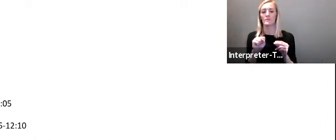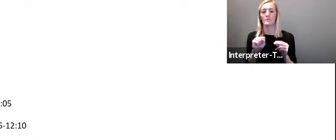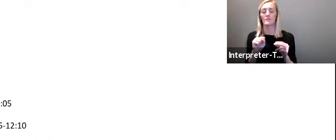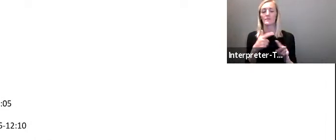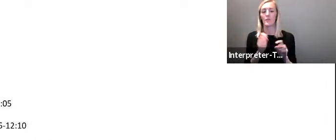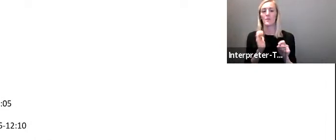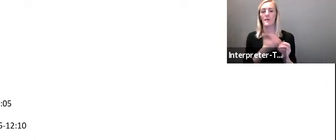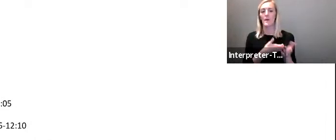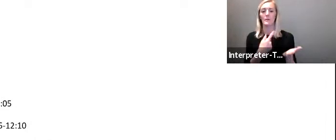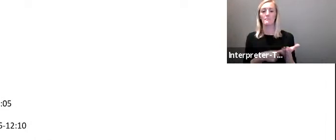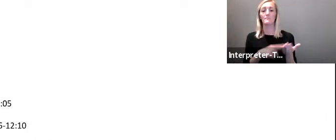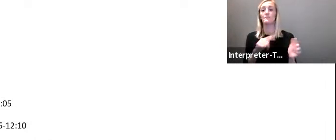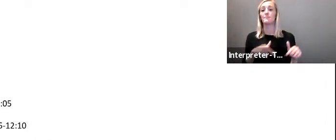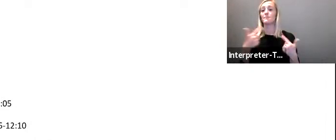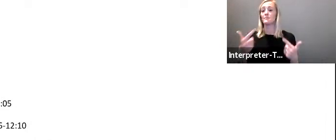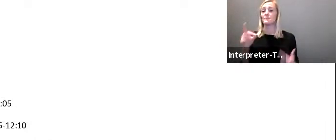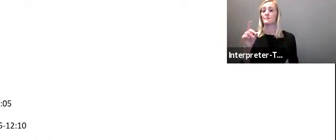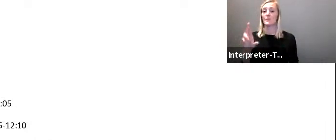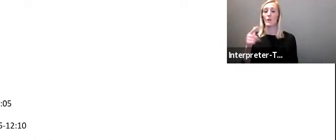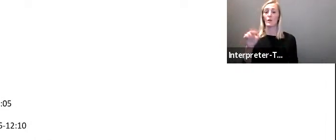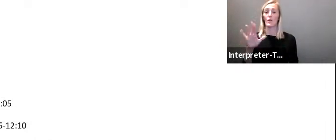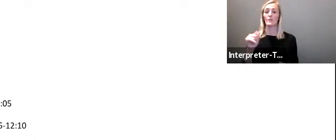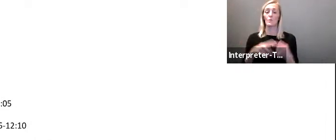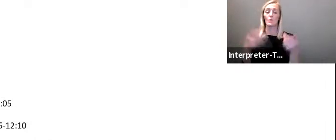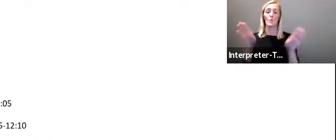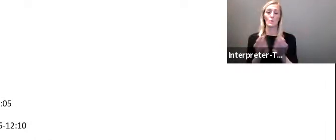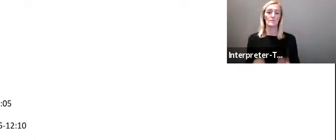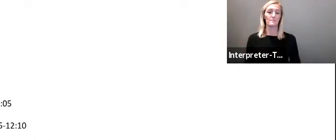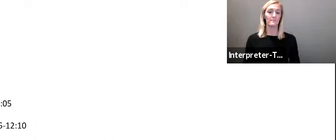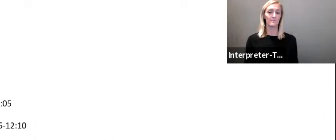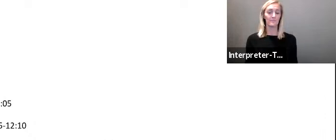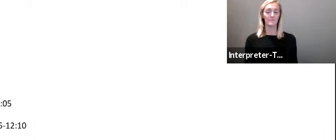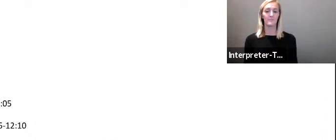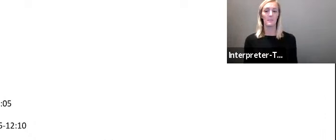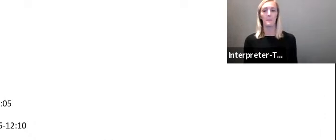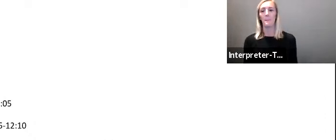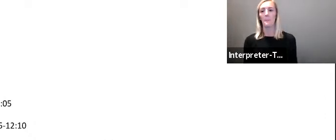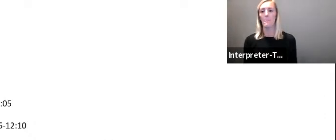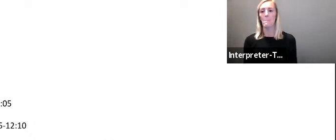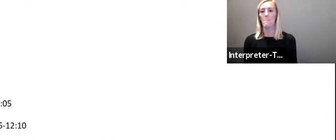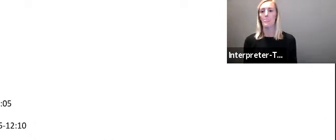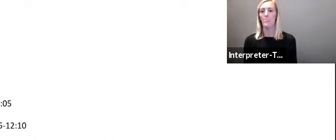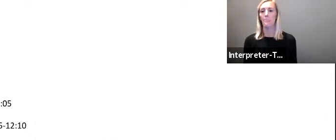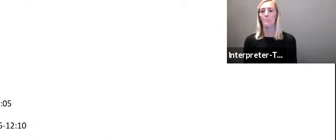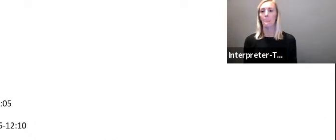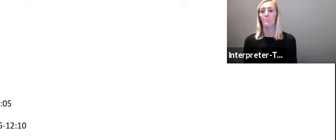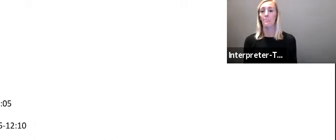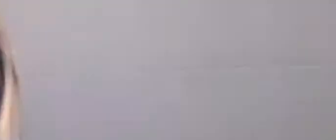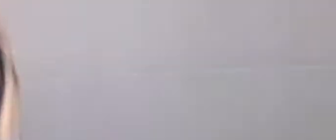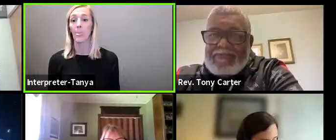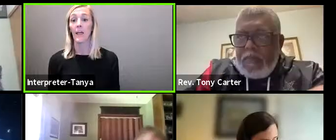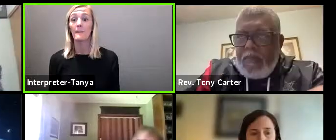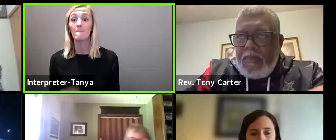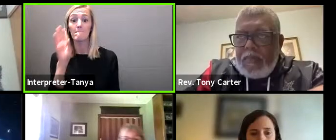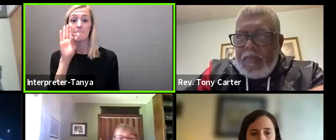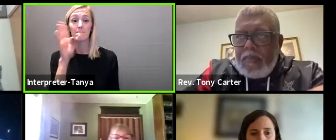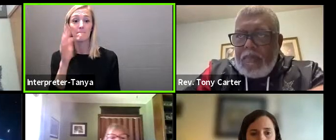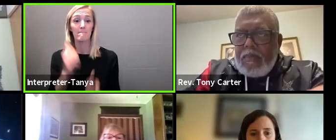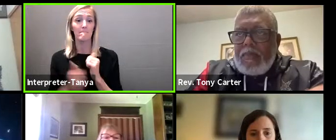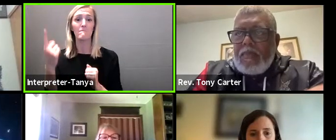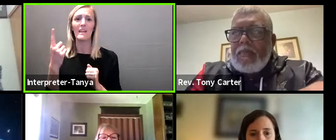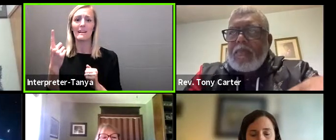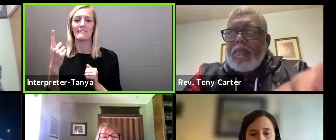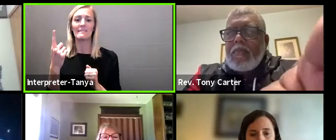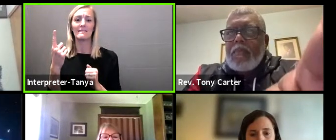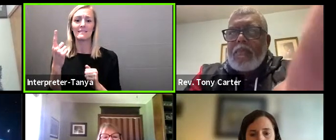hand it back to Dr. Garcia to close us out. Hi, everyone. I am cognizant of keeping you over 2